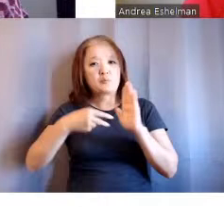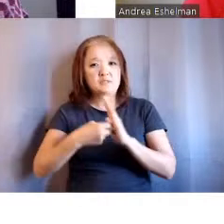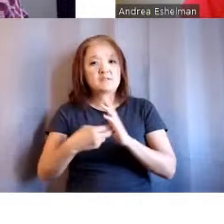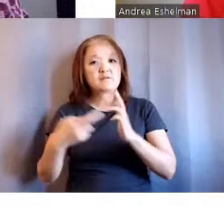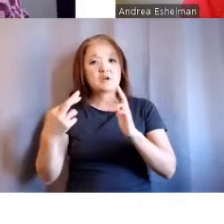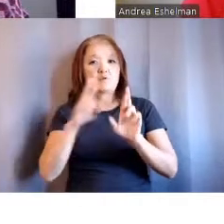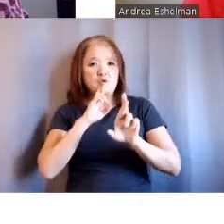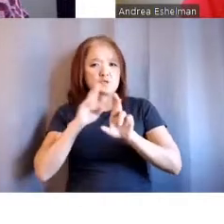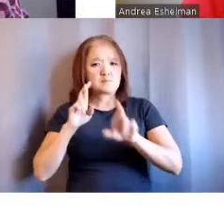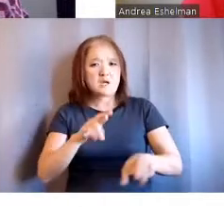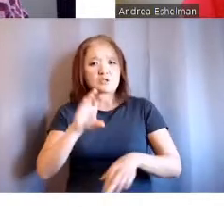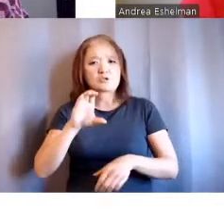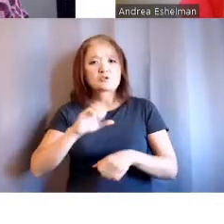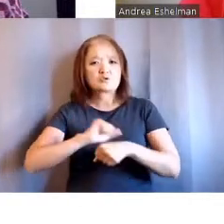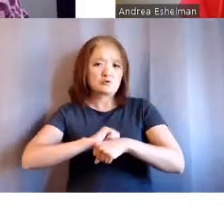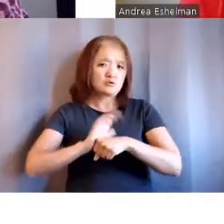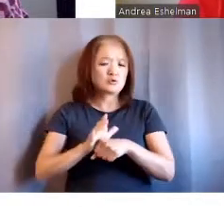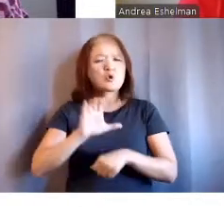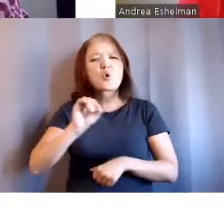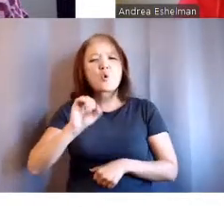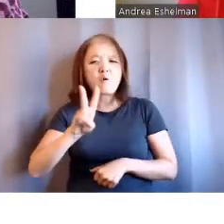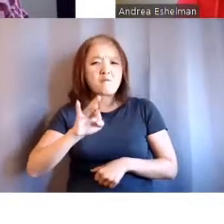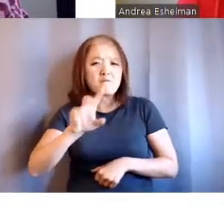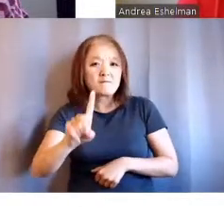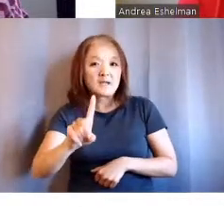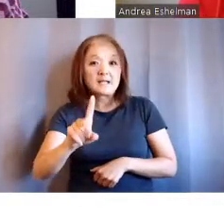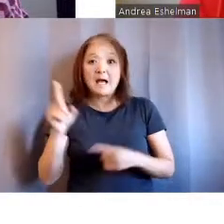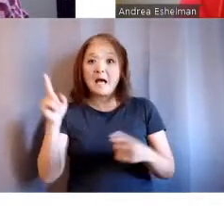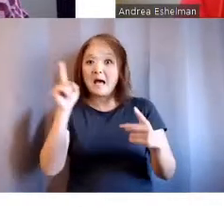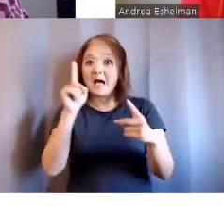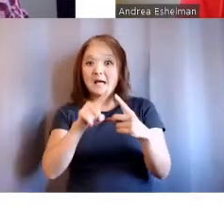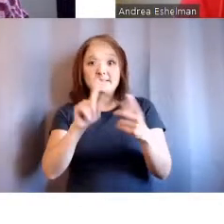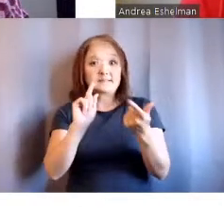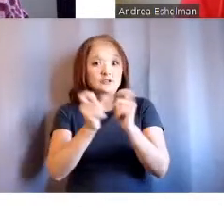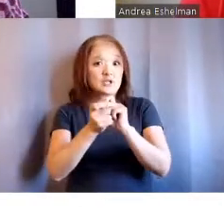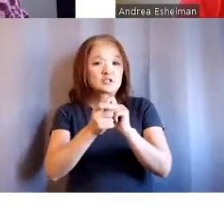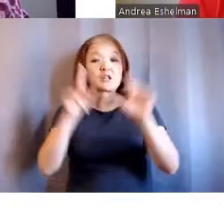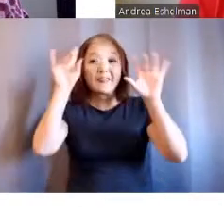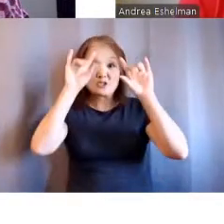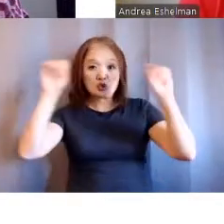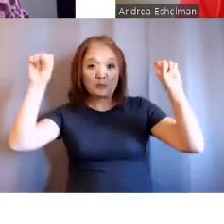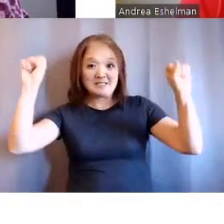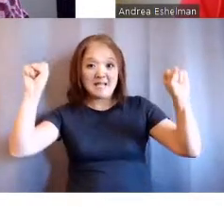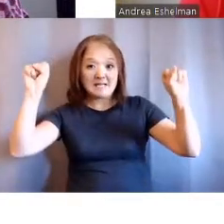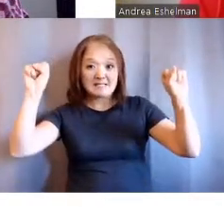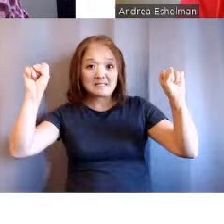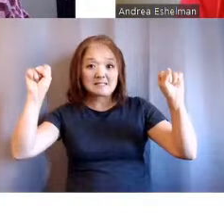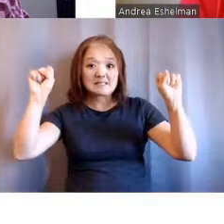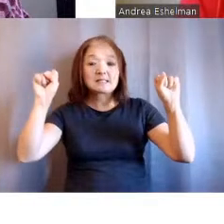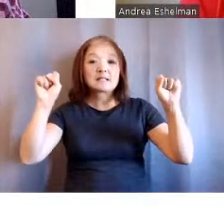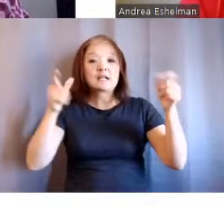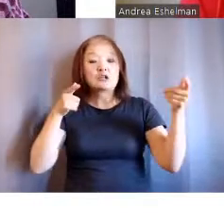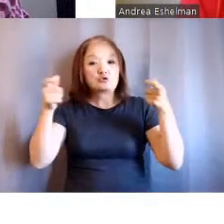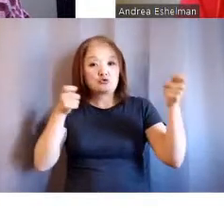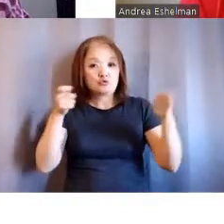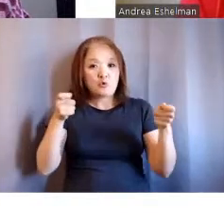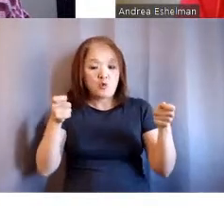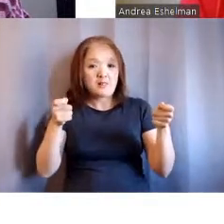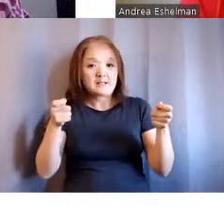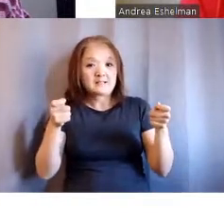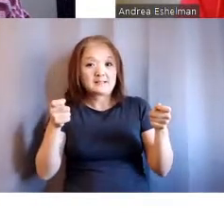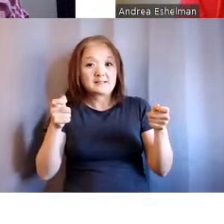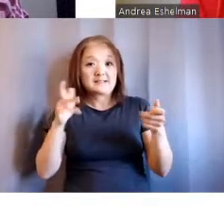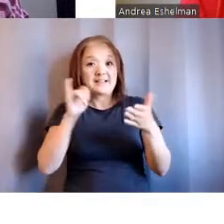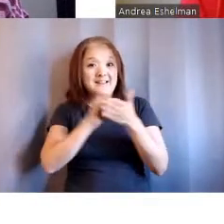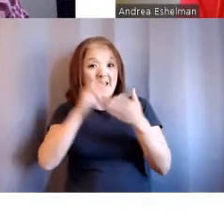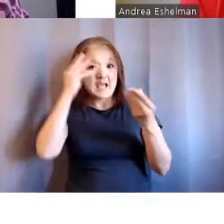COVID, until otherwise notified, the superintendent is controlling that notice